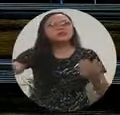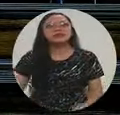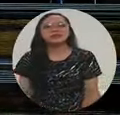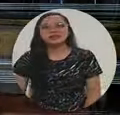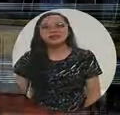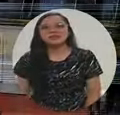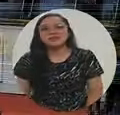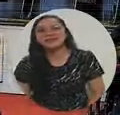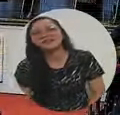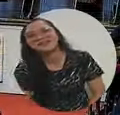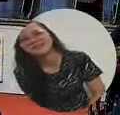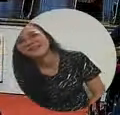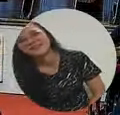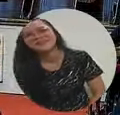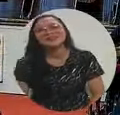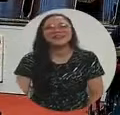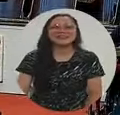siya ang Kanding.